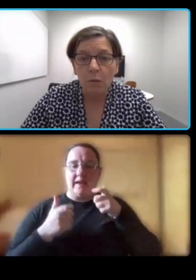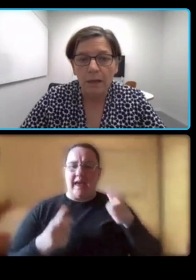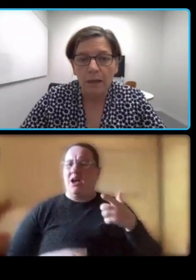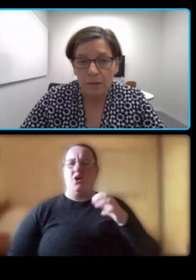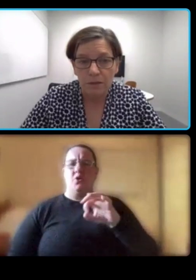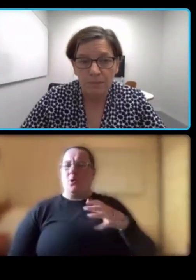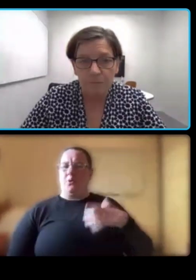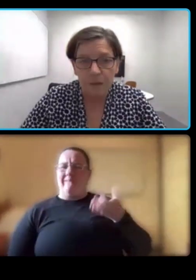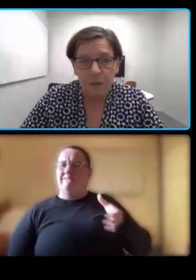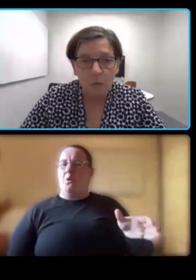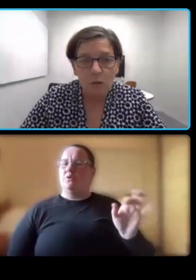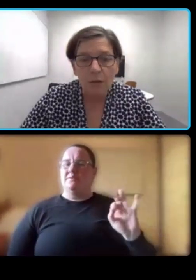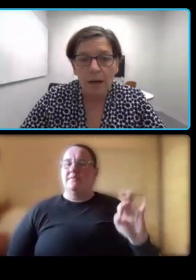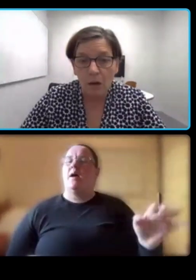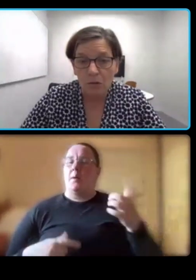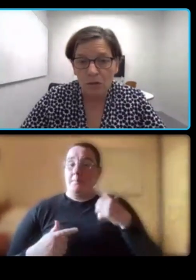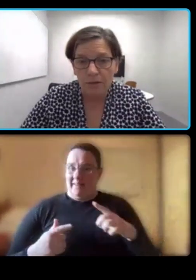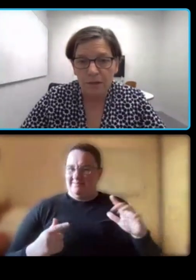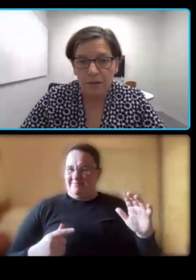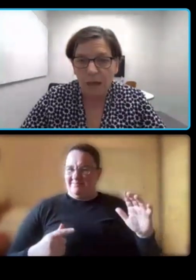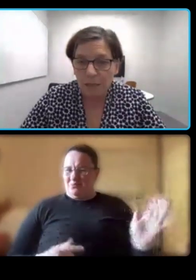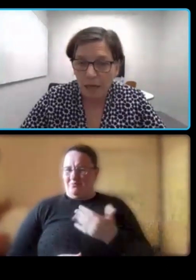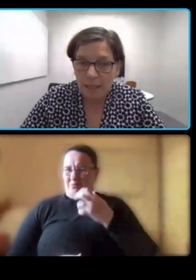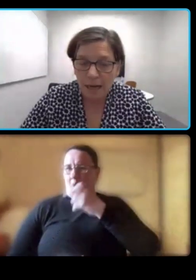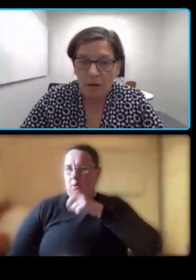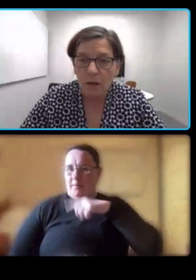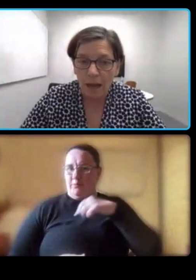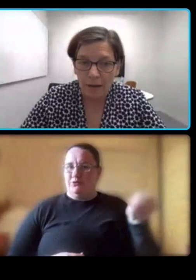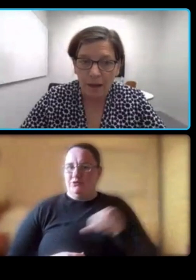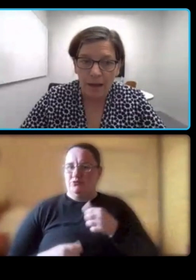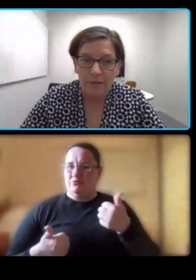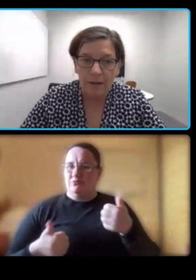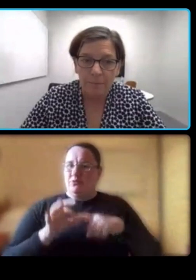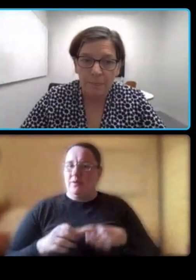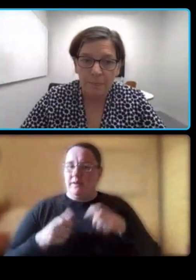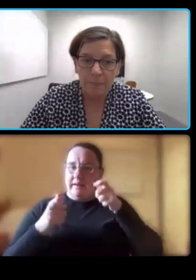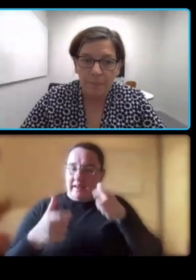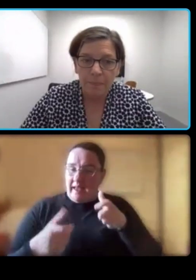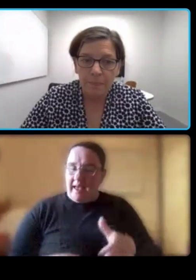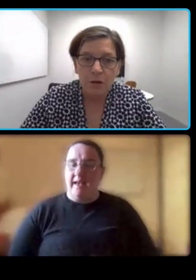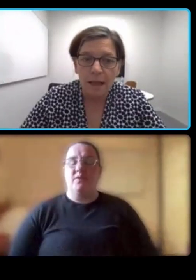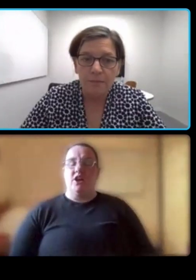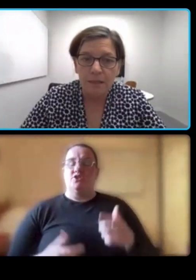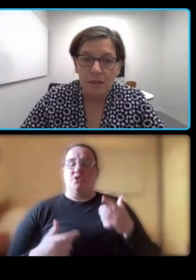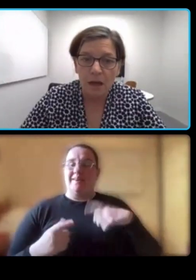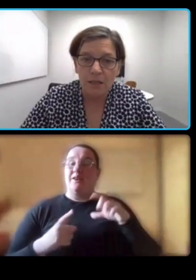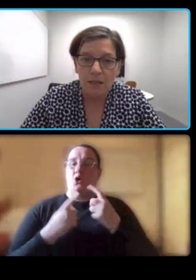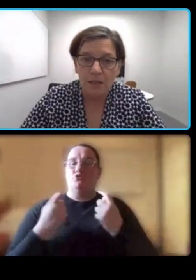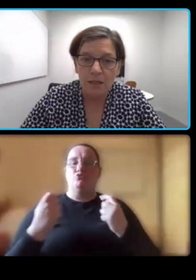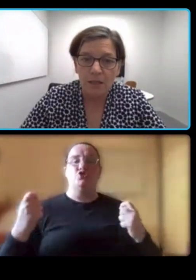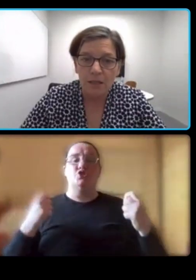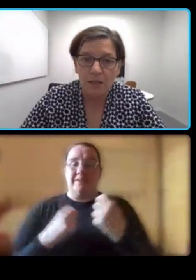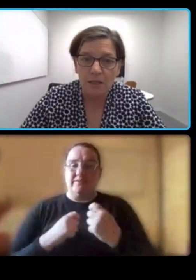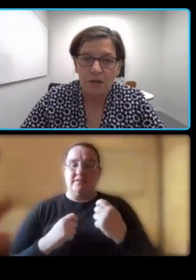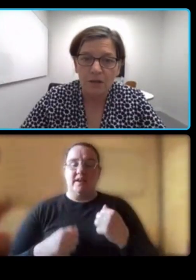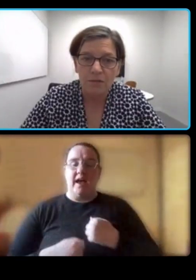agree older people deserve. We're talking about a cultural shift, a change in outlook and behaviour. The new models has been designed